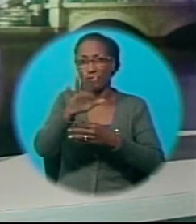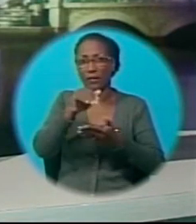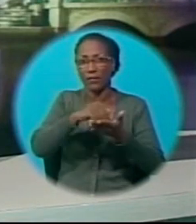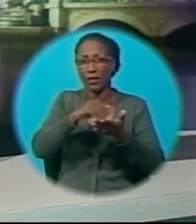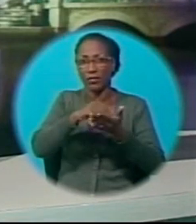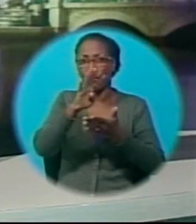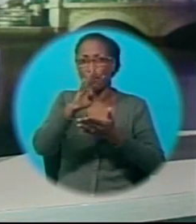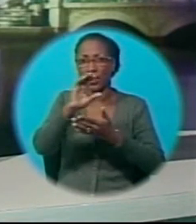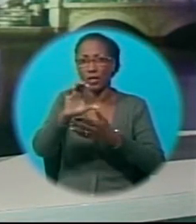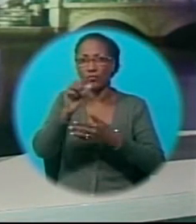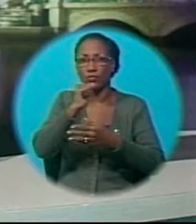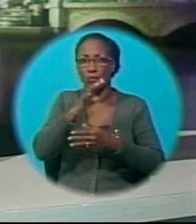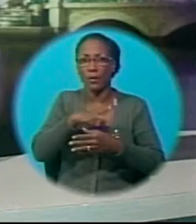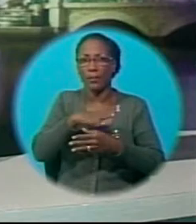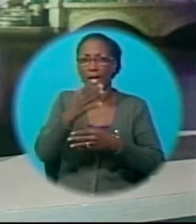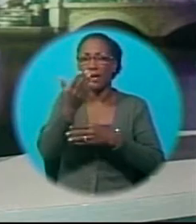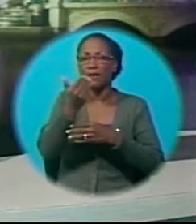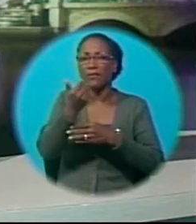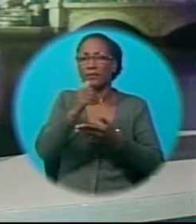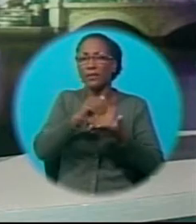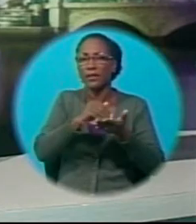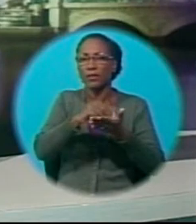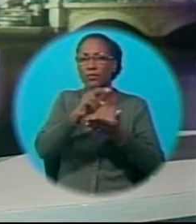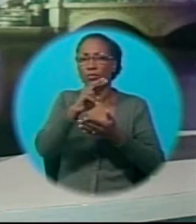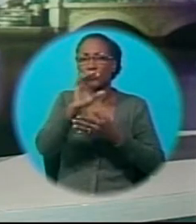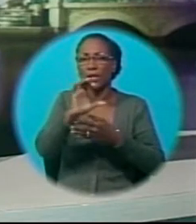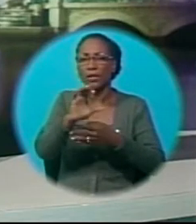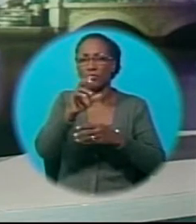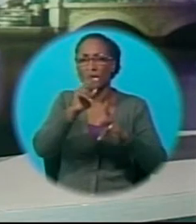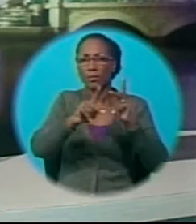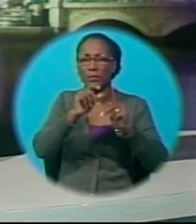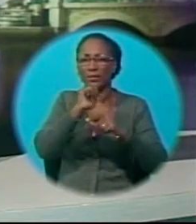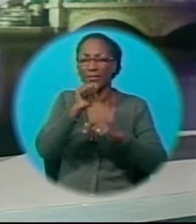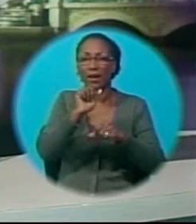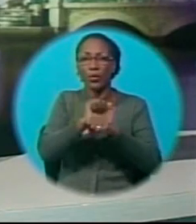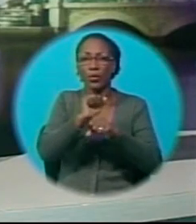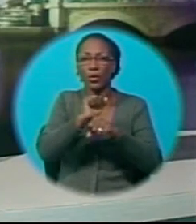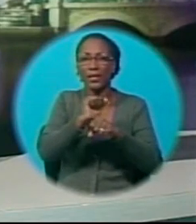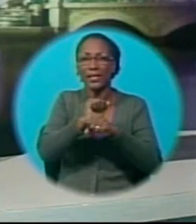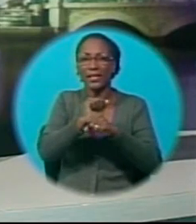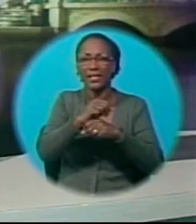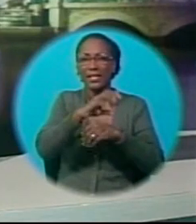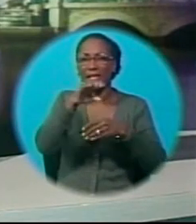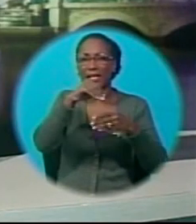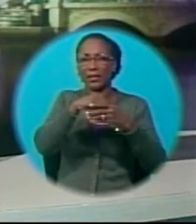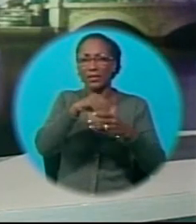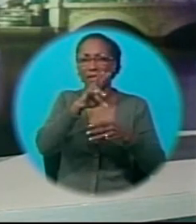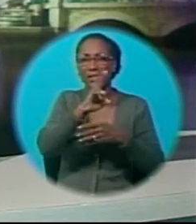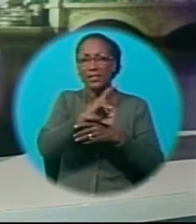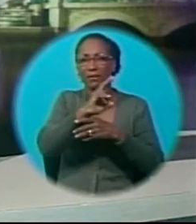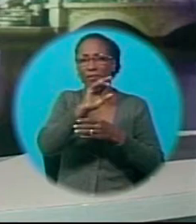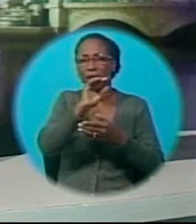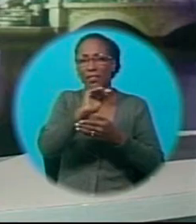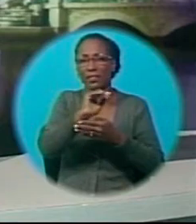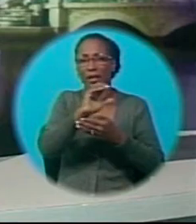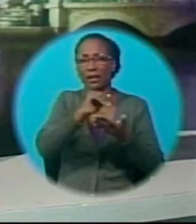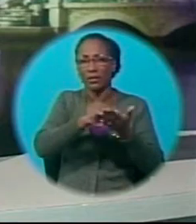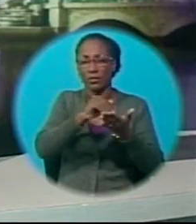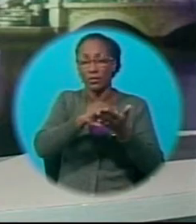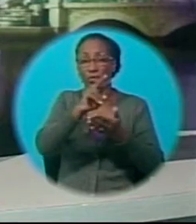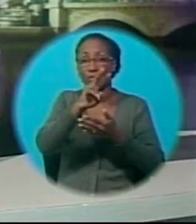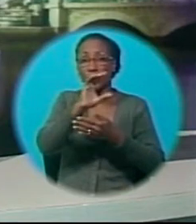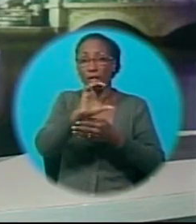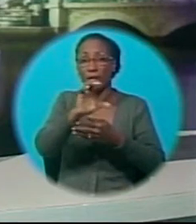females. 15,200 people were unemployed. These include 7,200 males and 8,000